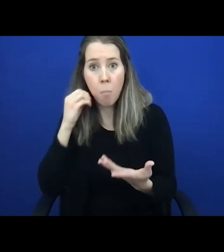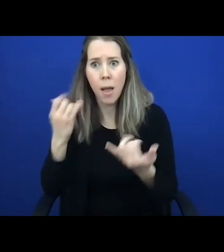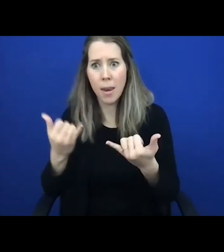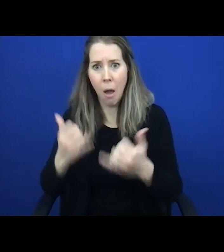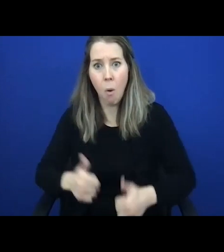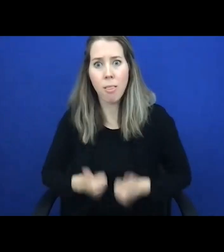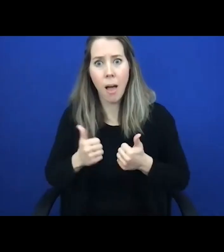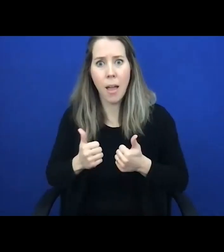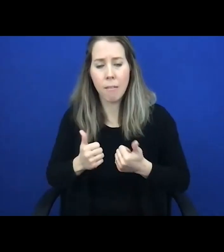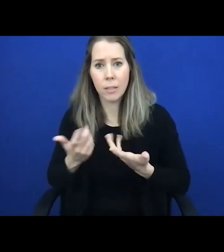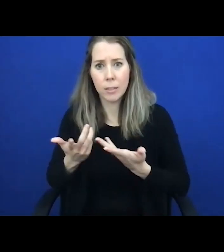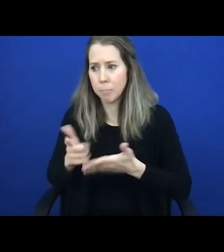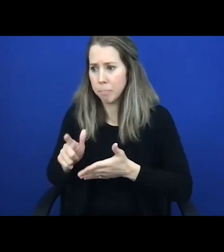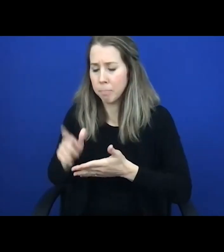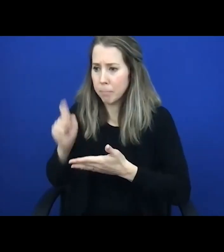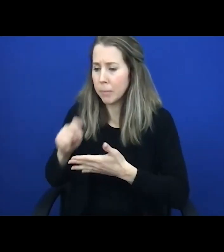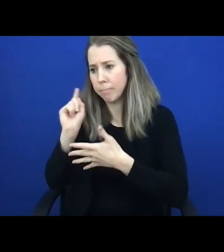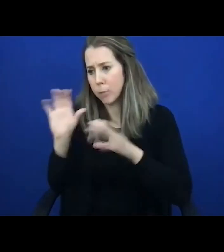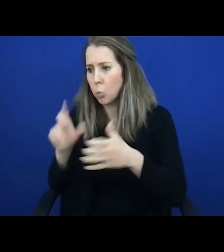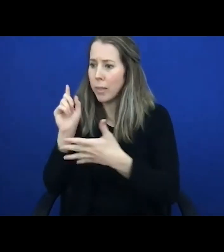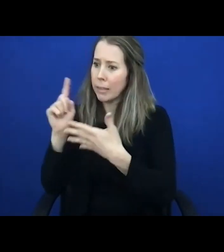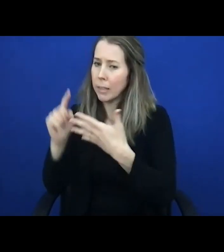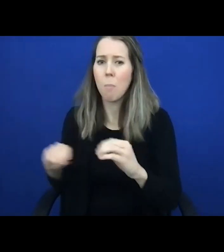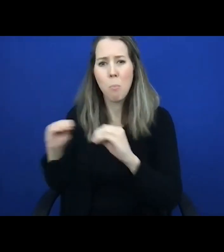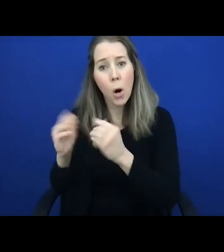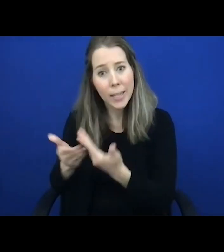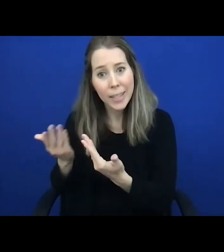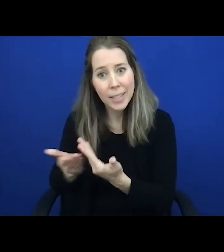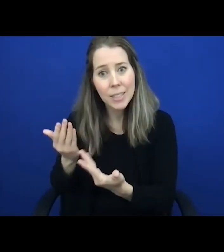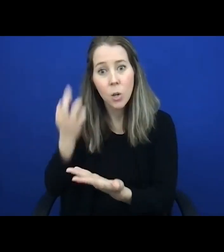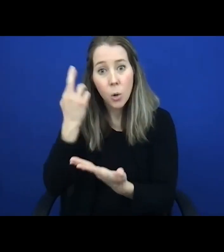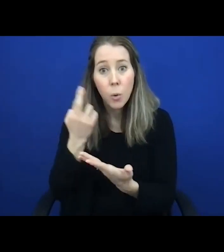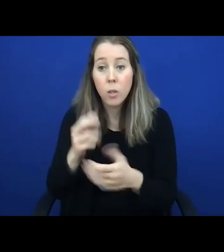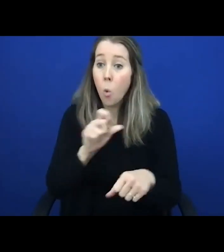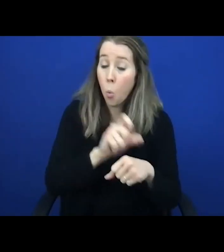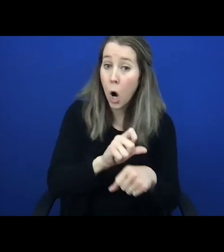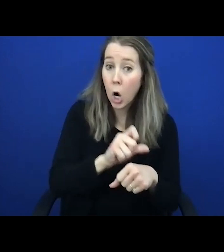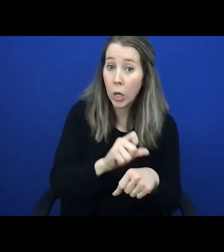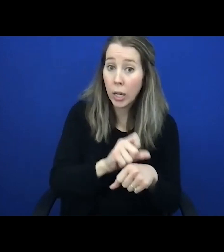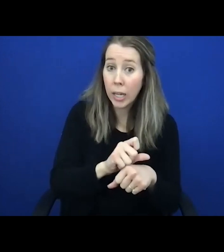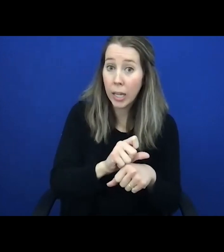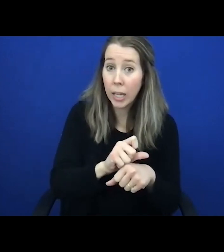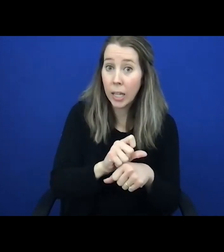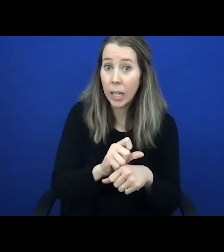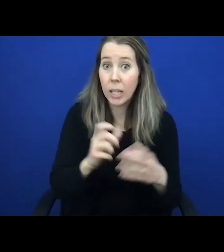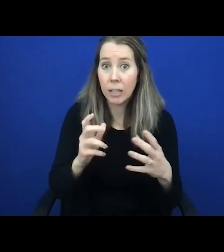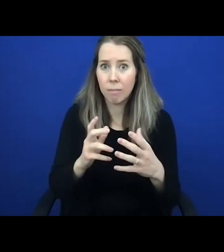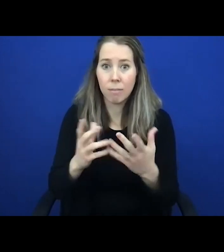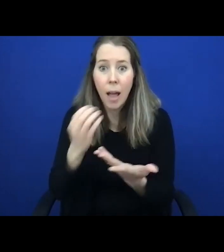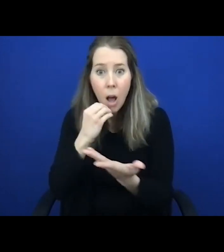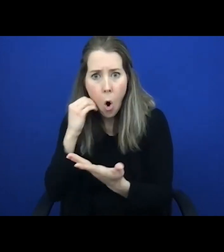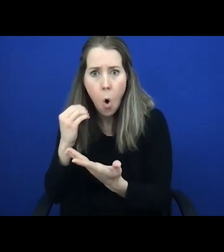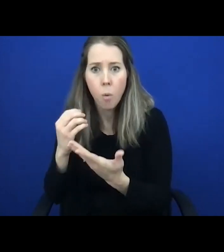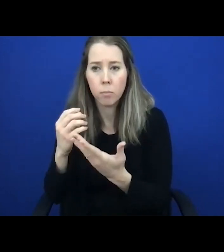life commitments was easier in some weird way because we could also work in slightly hybrid different models,